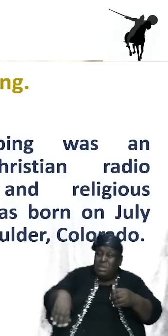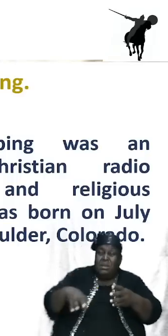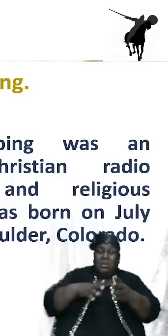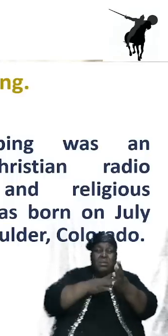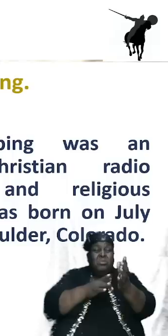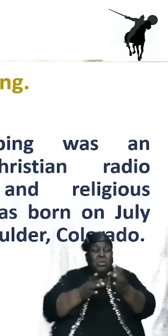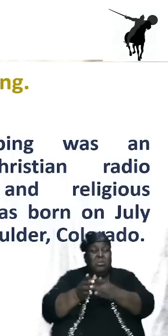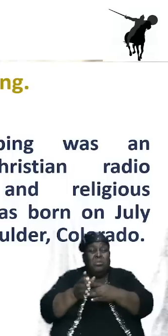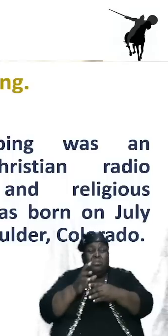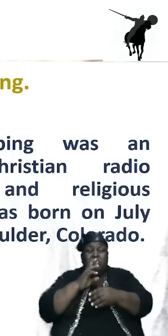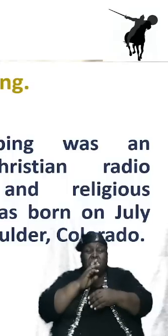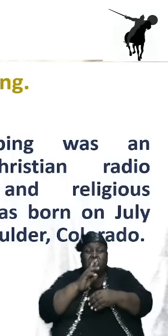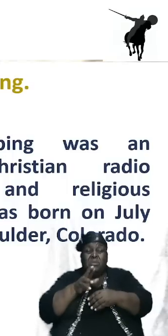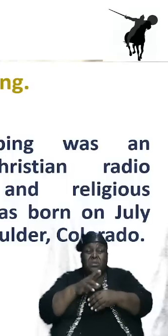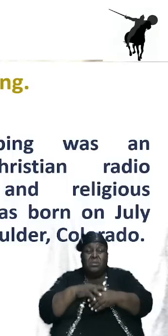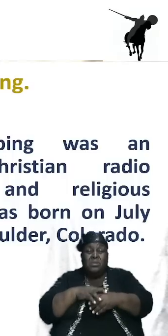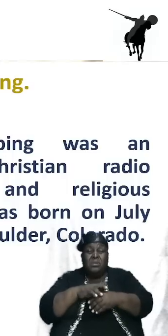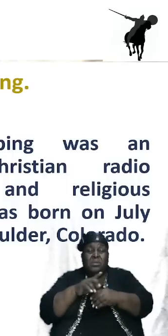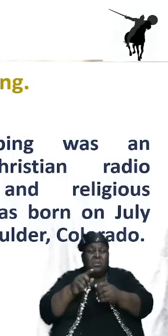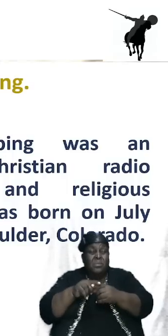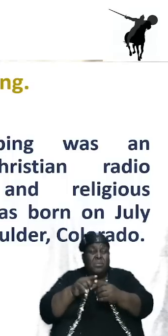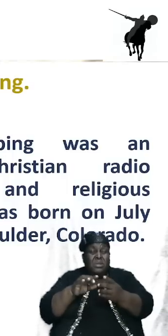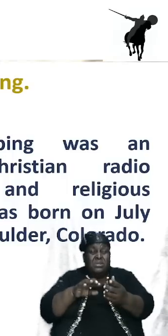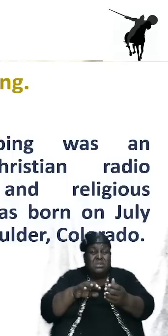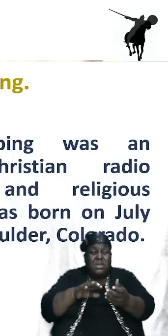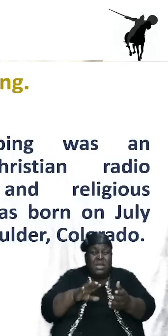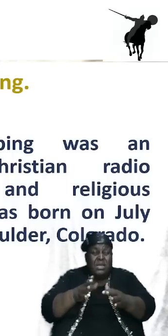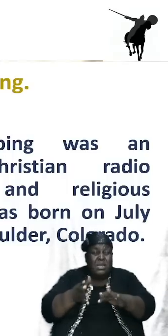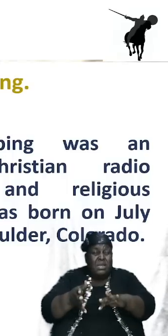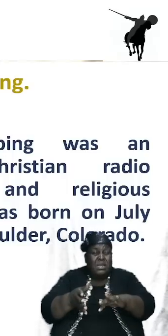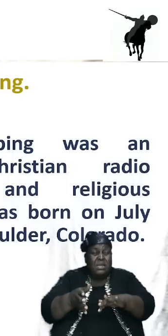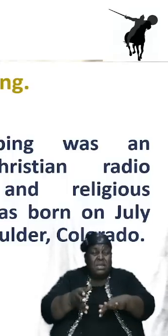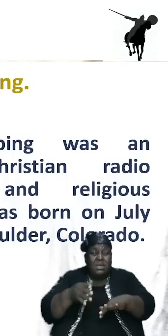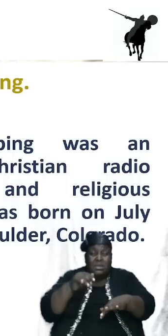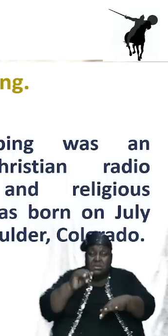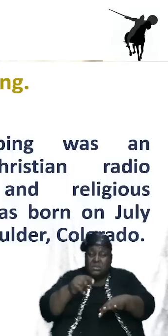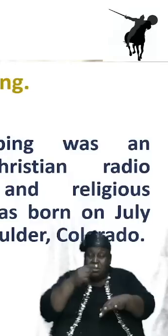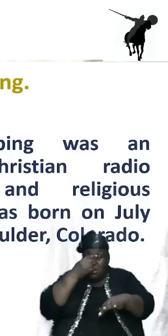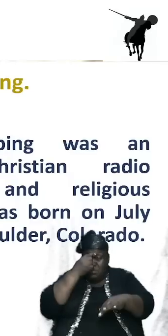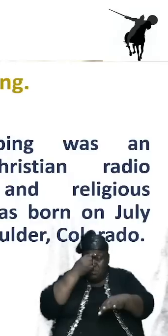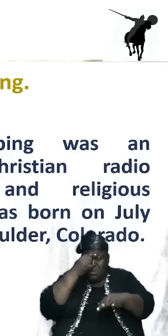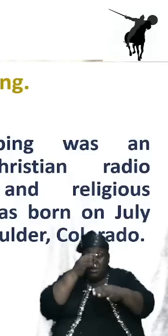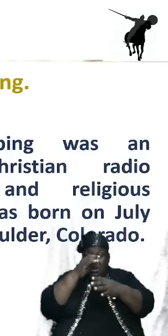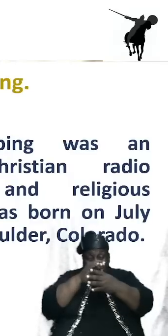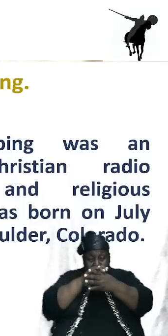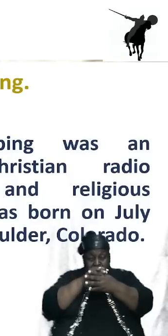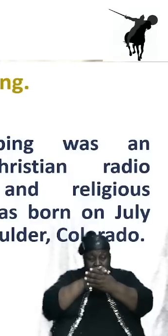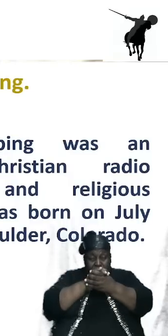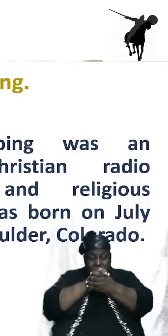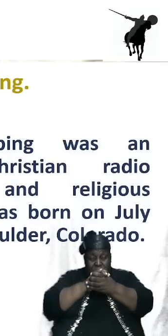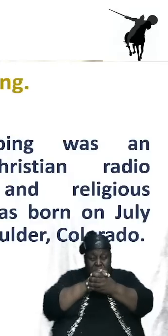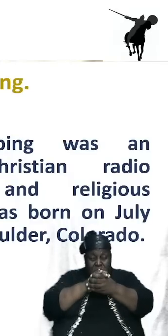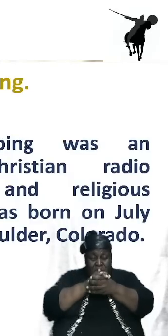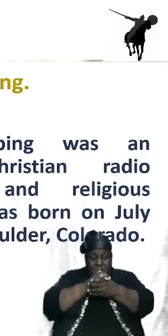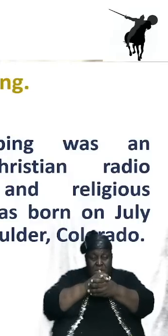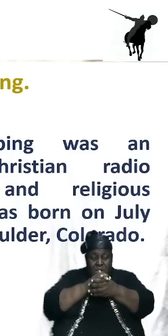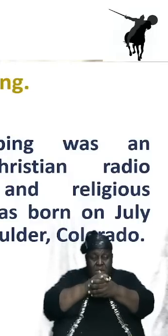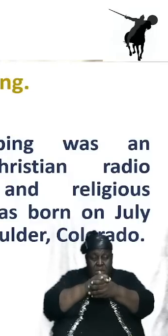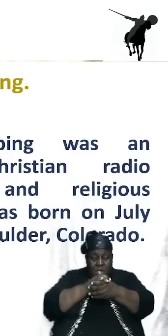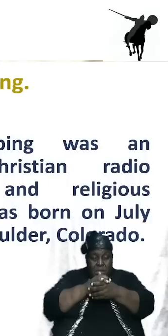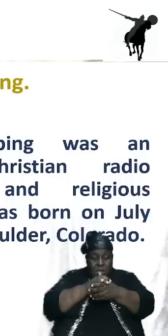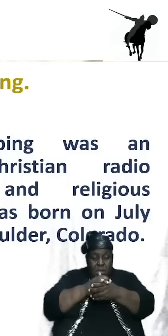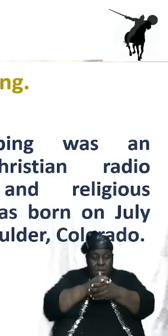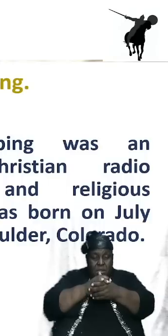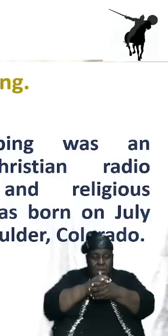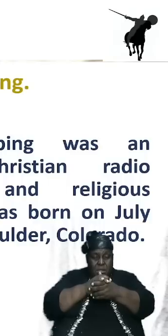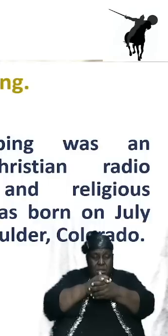him. And he said that even when he died in 2013, he still believed that, look here, God was going to come back. Even though people by this time had